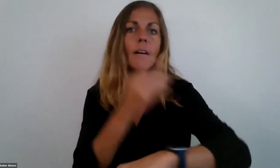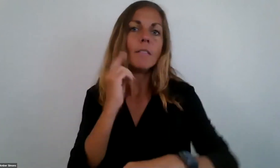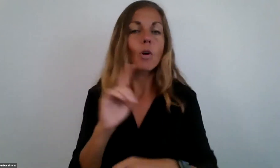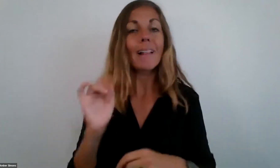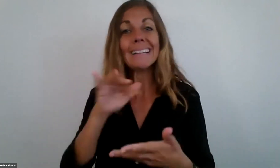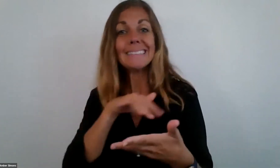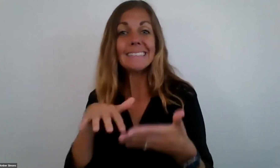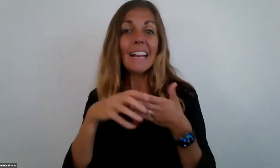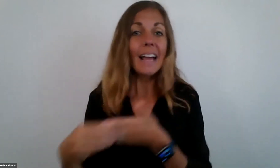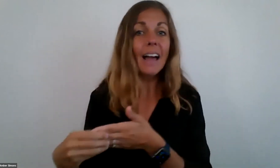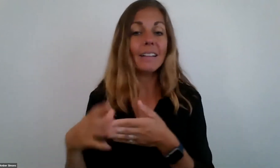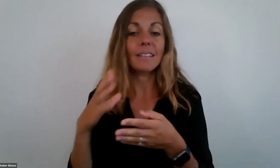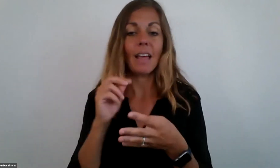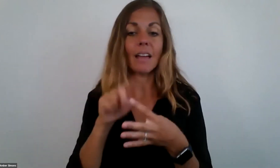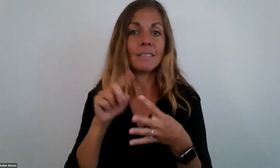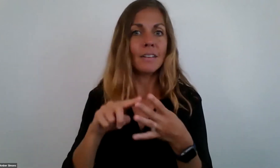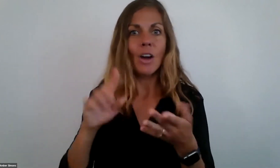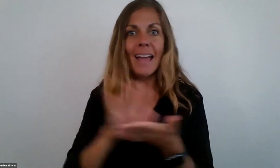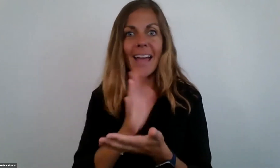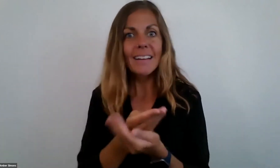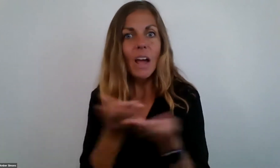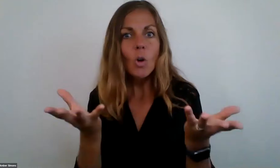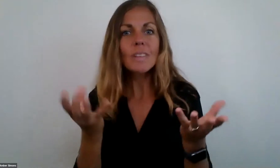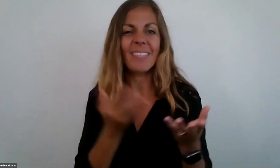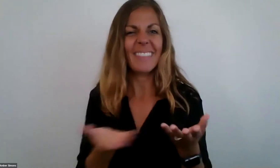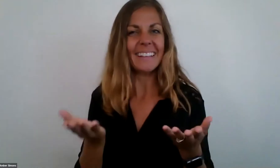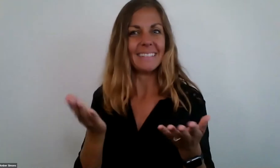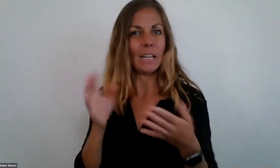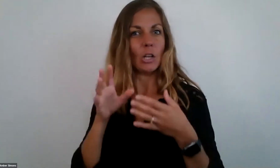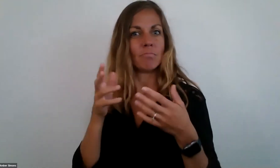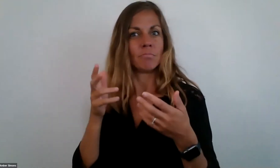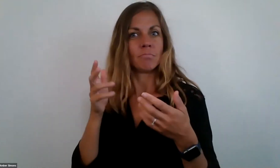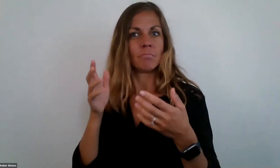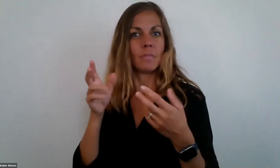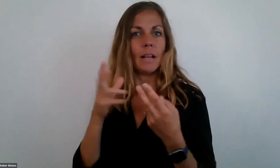and for their handouts and their things that go with their performances.